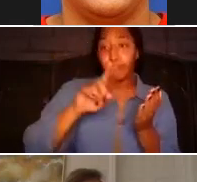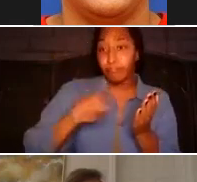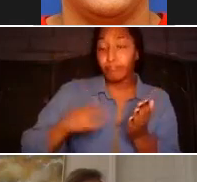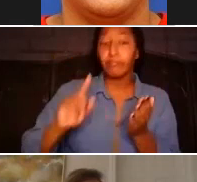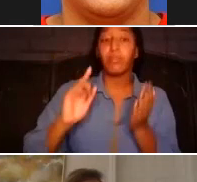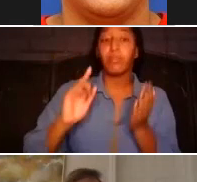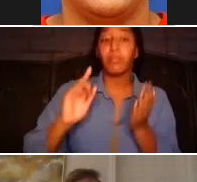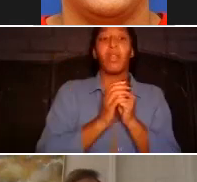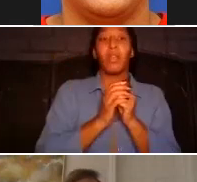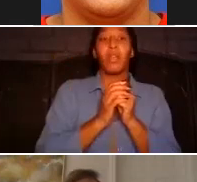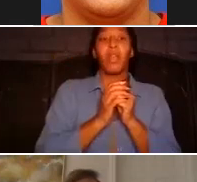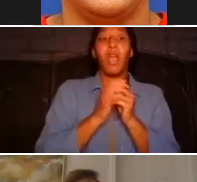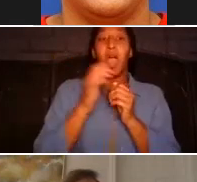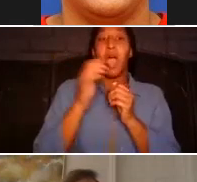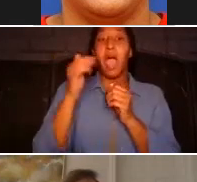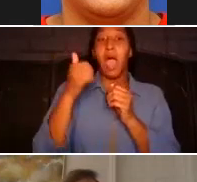include an optional